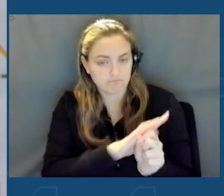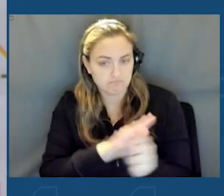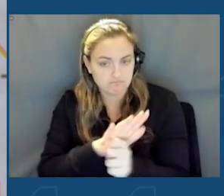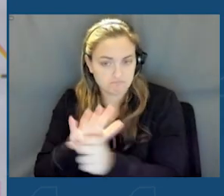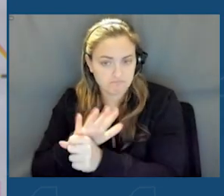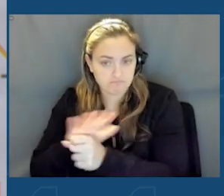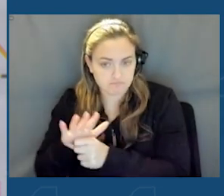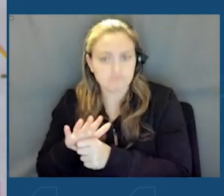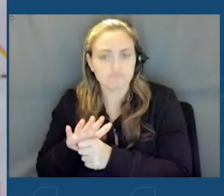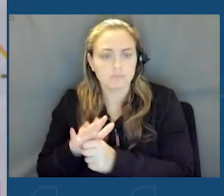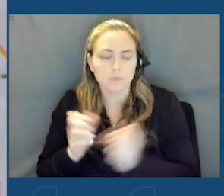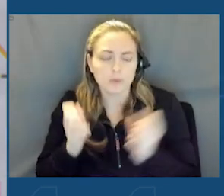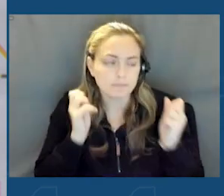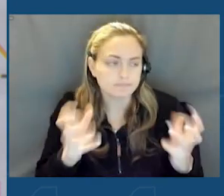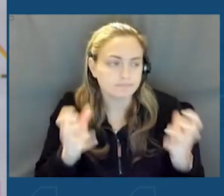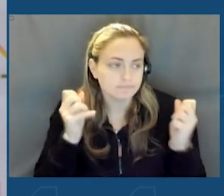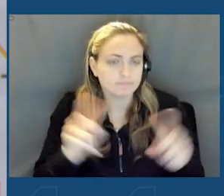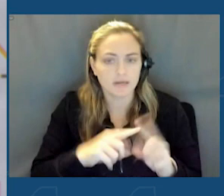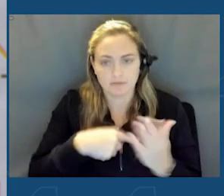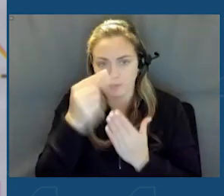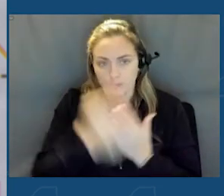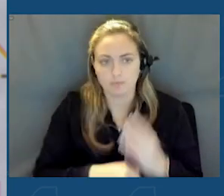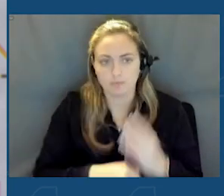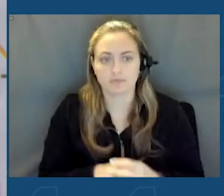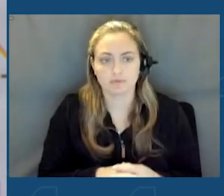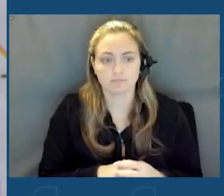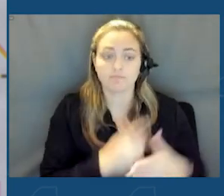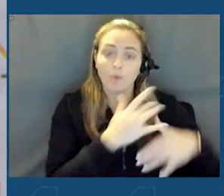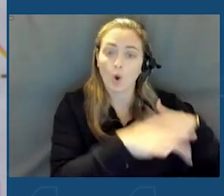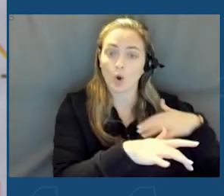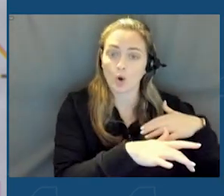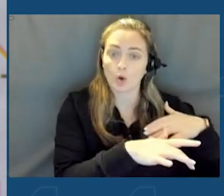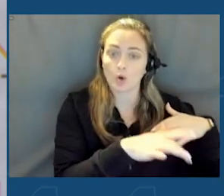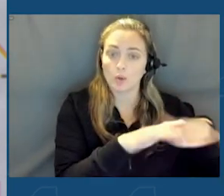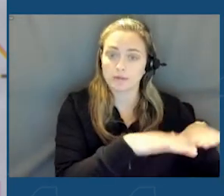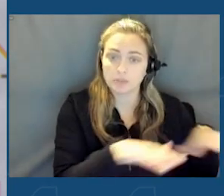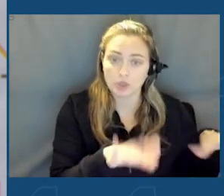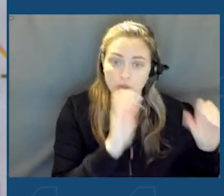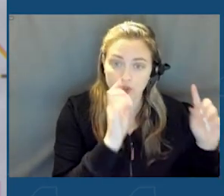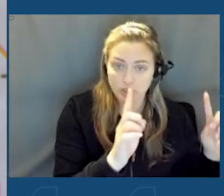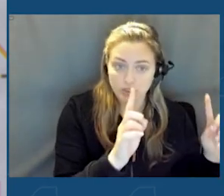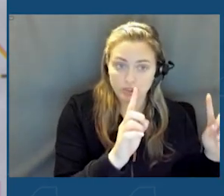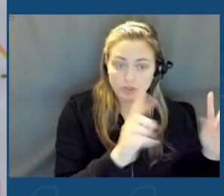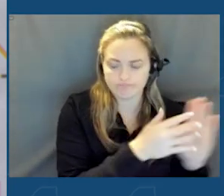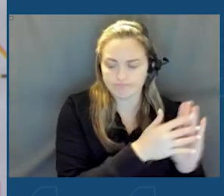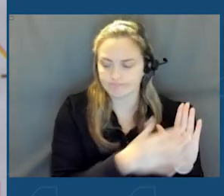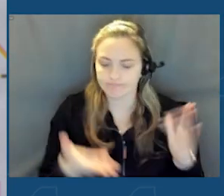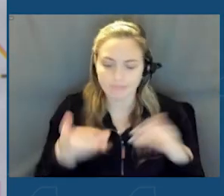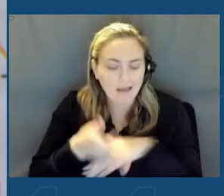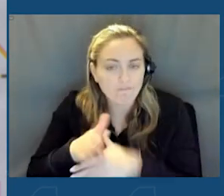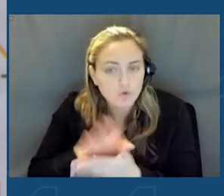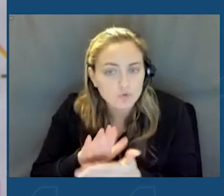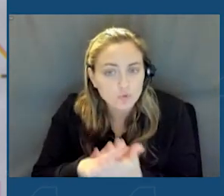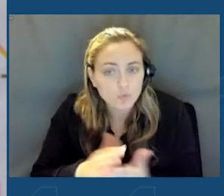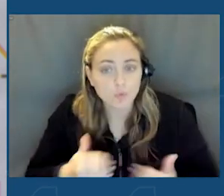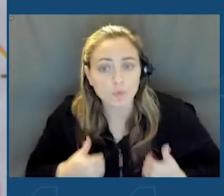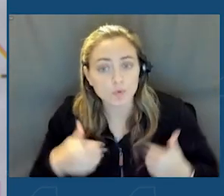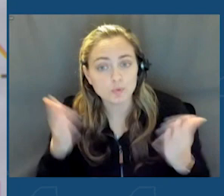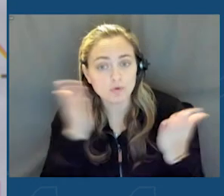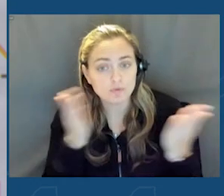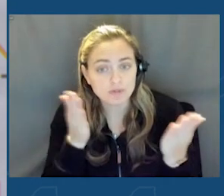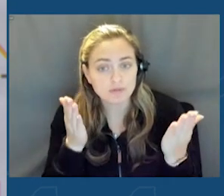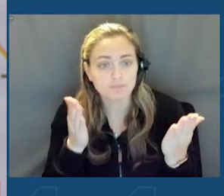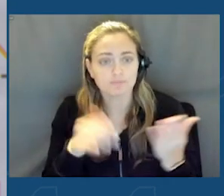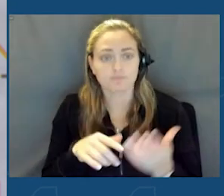offer dozens of programs, from early childhood education to after-school and youth services, to